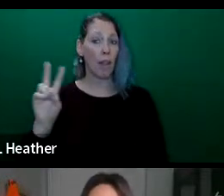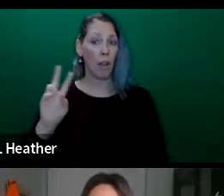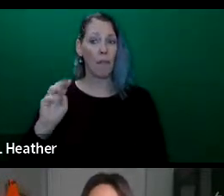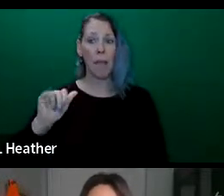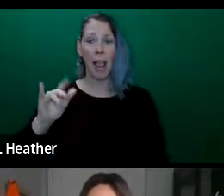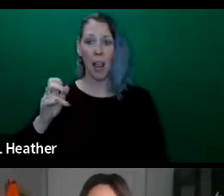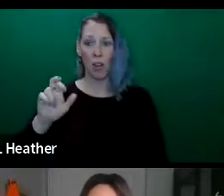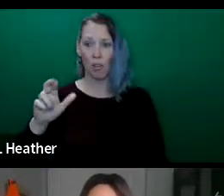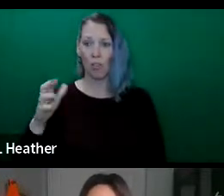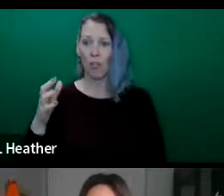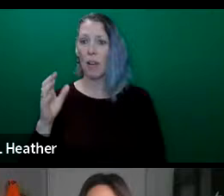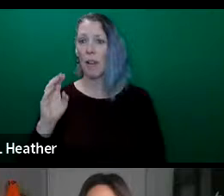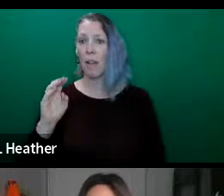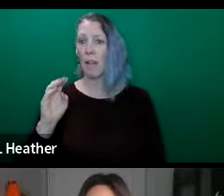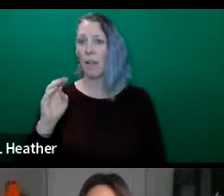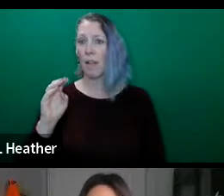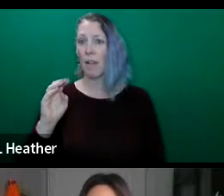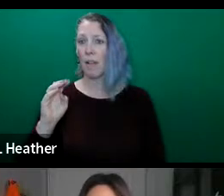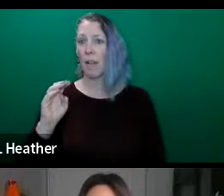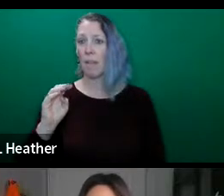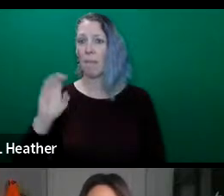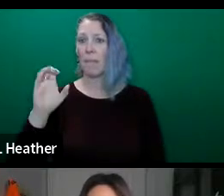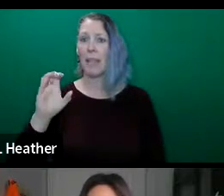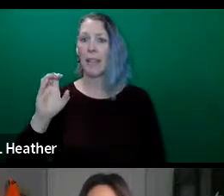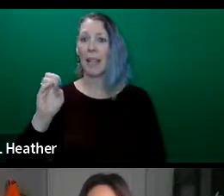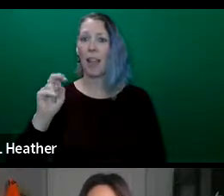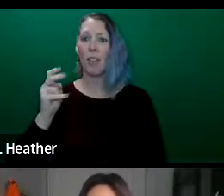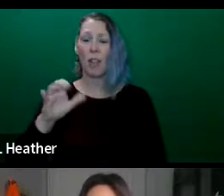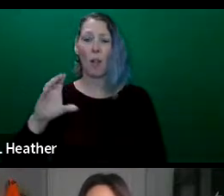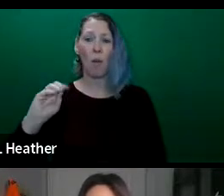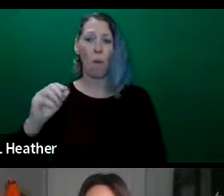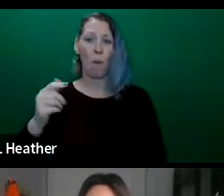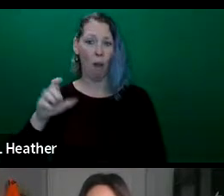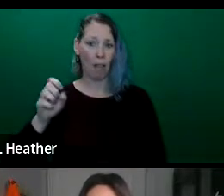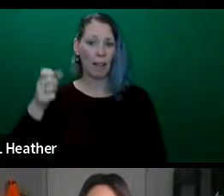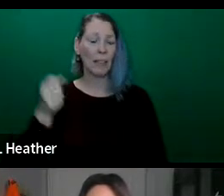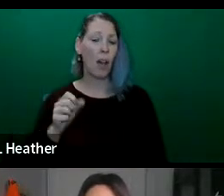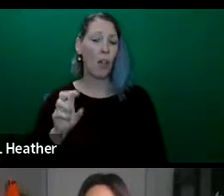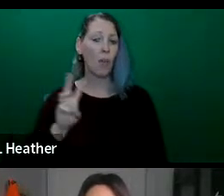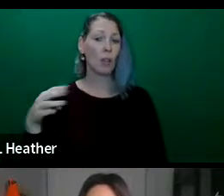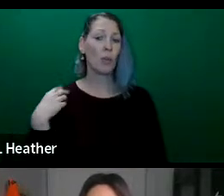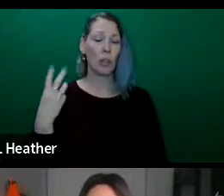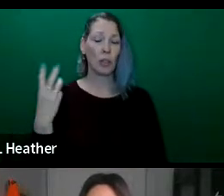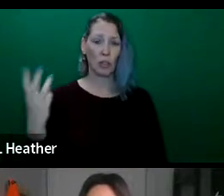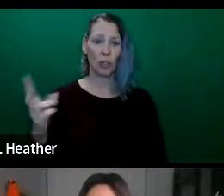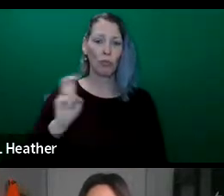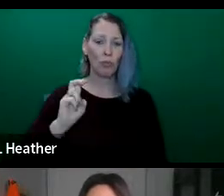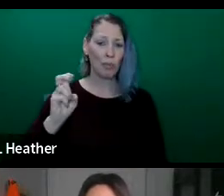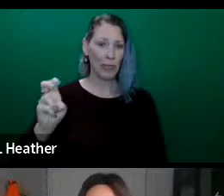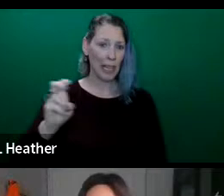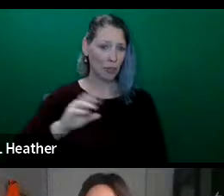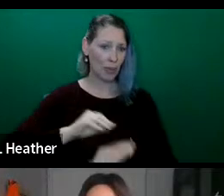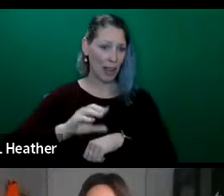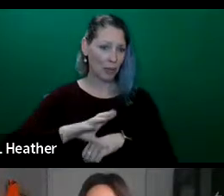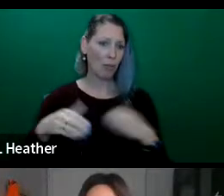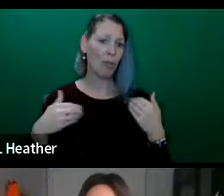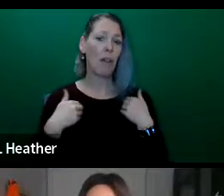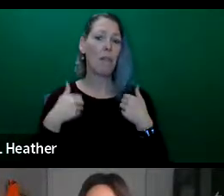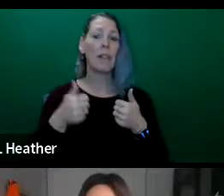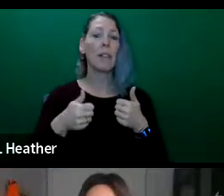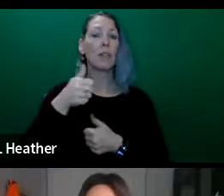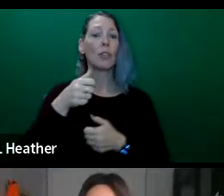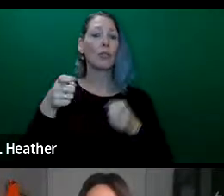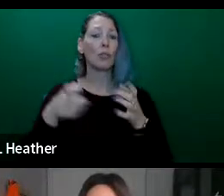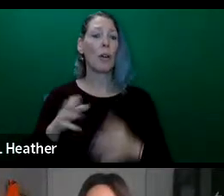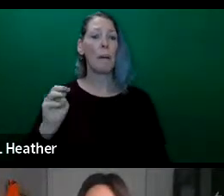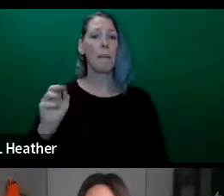Mayor Ann McInerney Ogle. From the Southwest Washington Regional Transportation Council, we have Executive Director